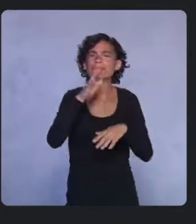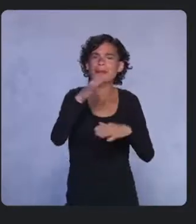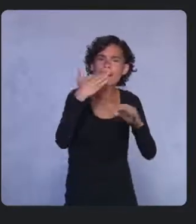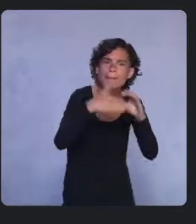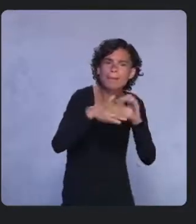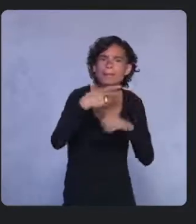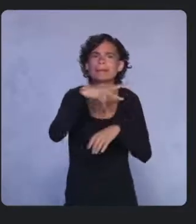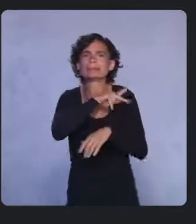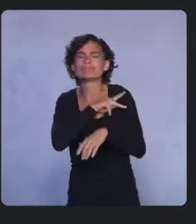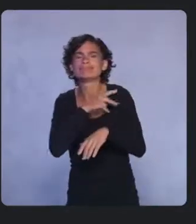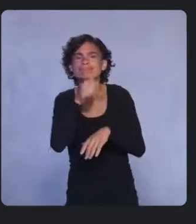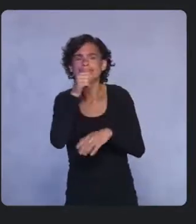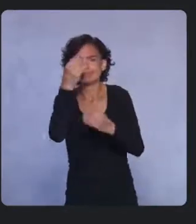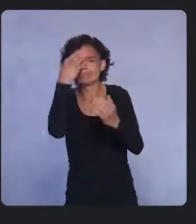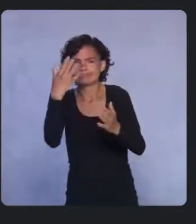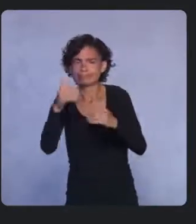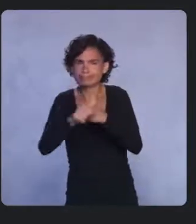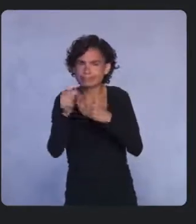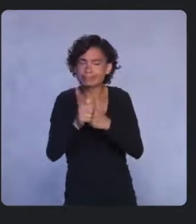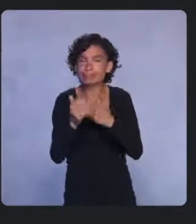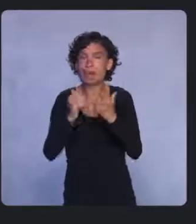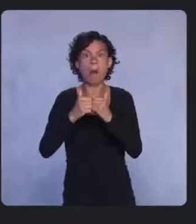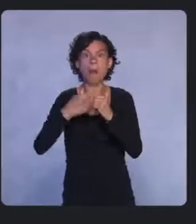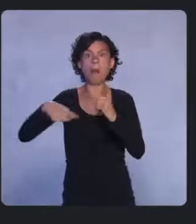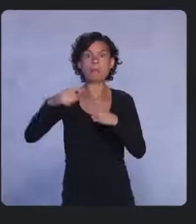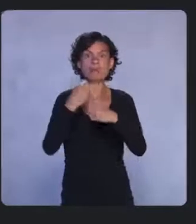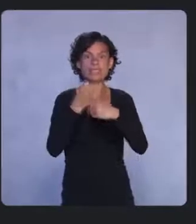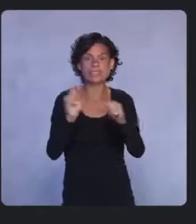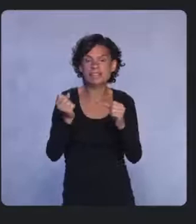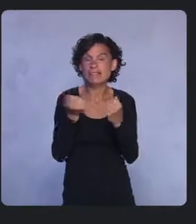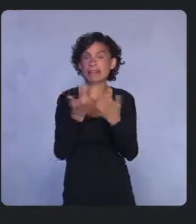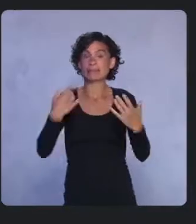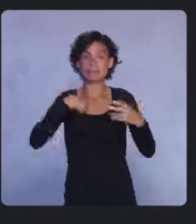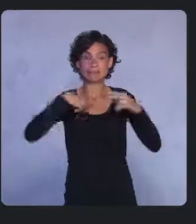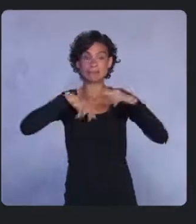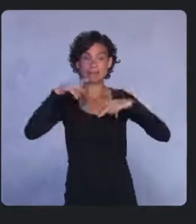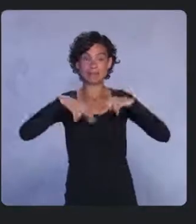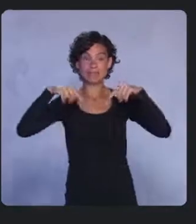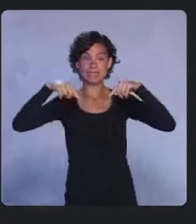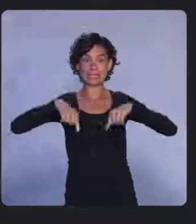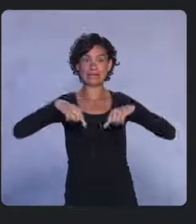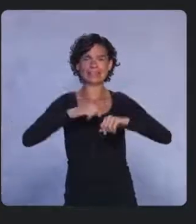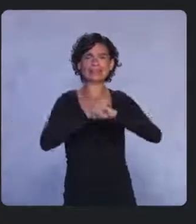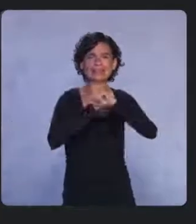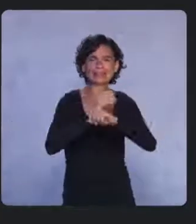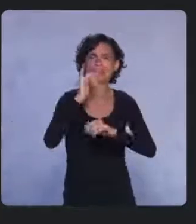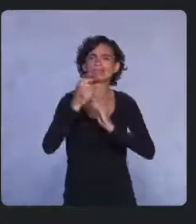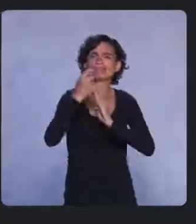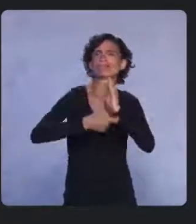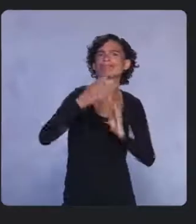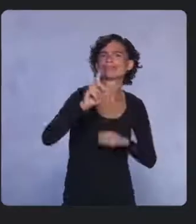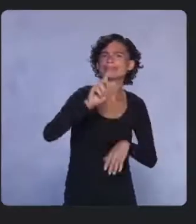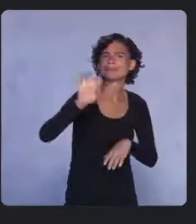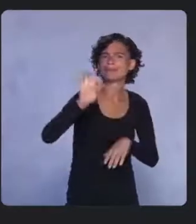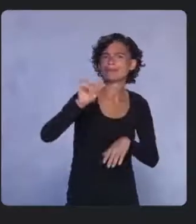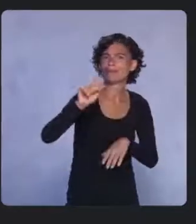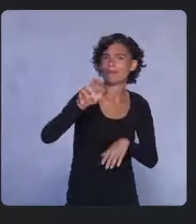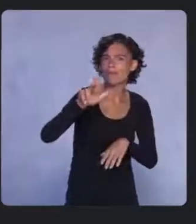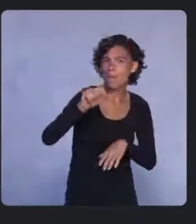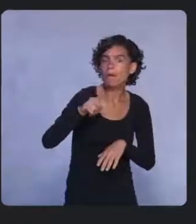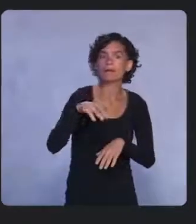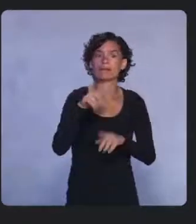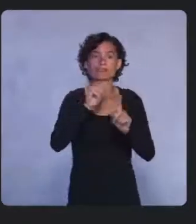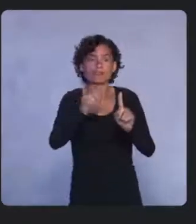users safe, everything we build is secure by default. Each of our products is protected